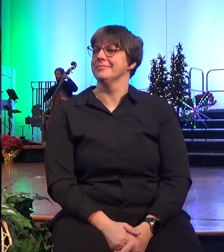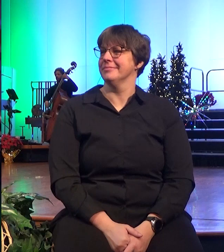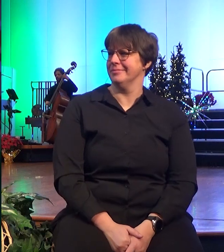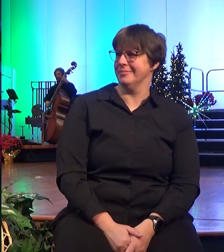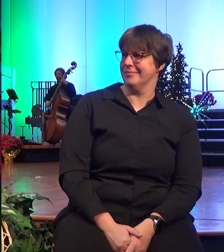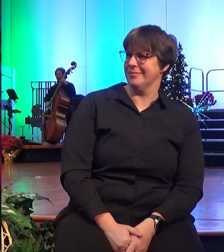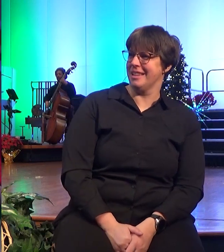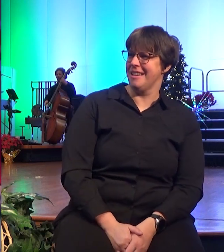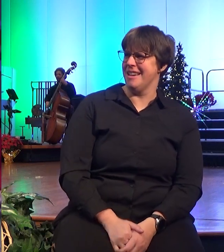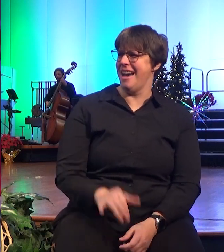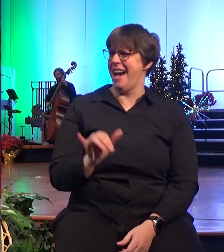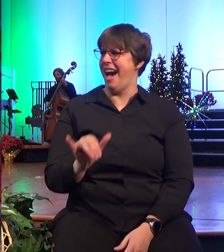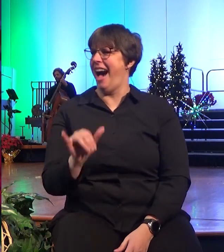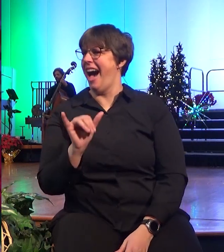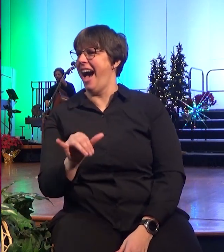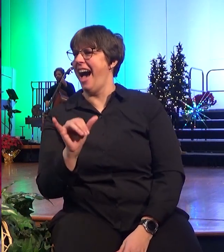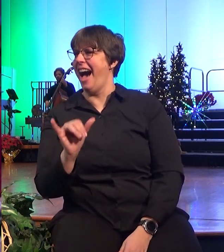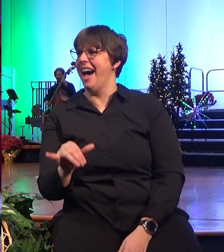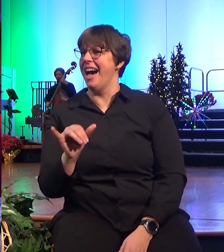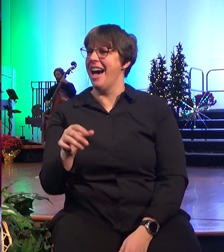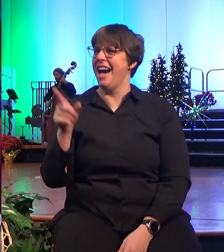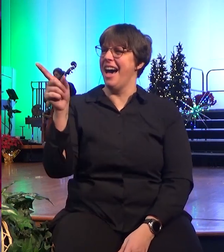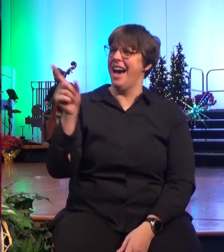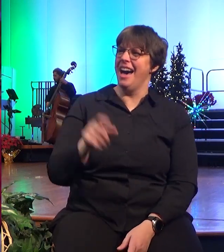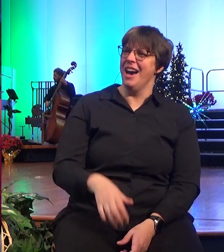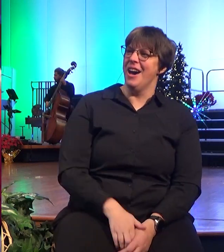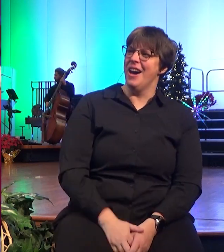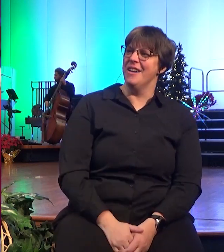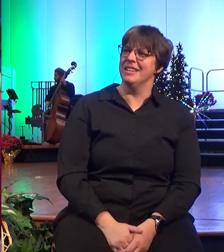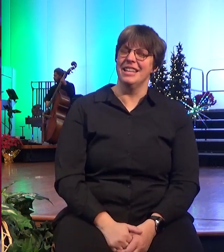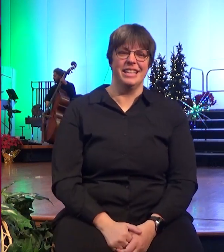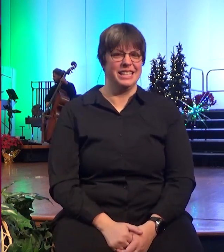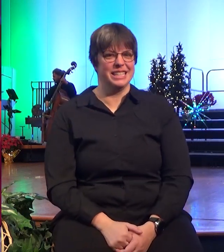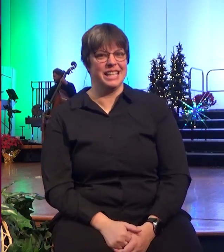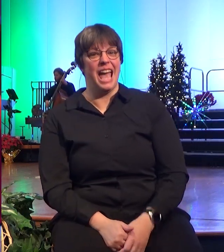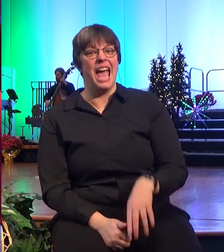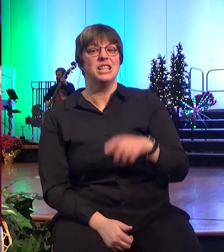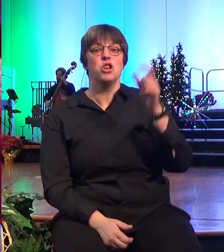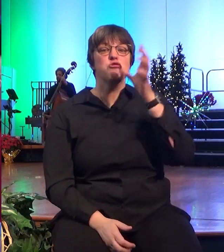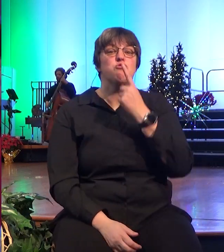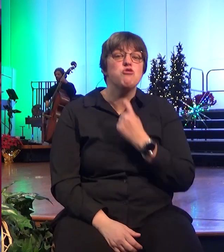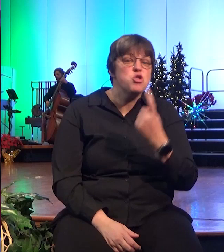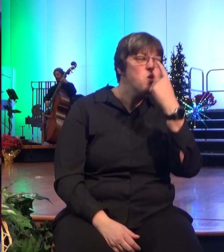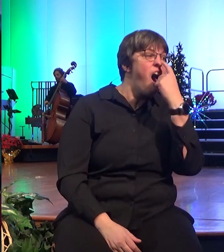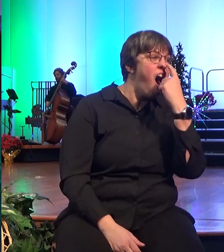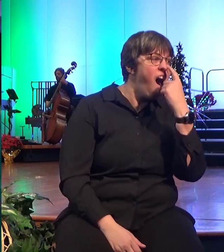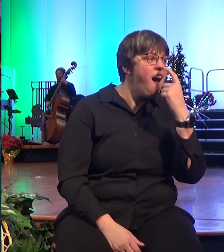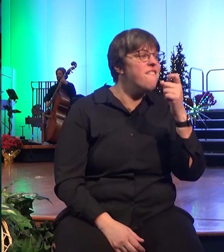Oh, here he comes. It's Rudolph and Santa and the elves.